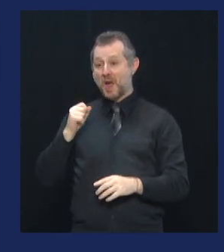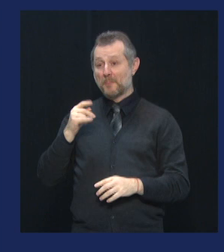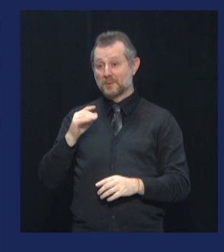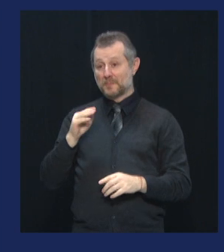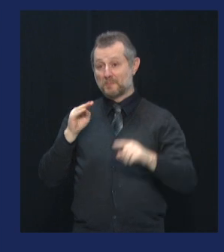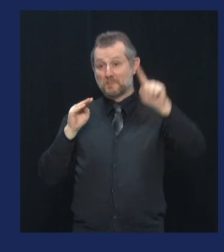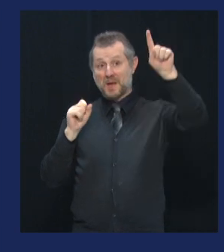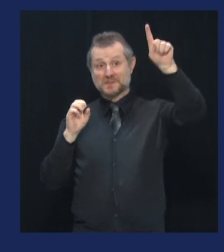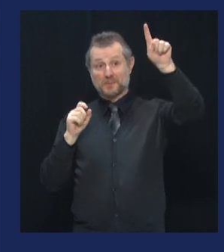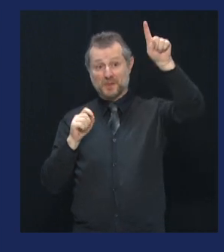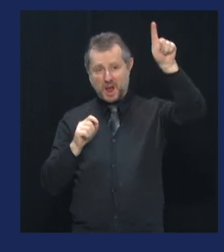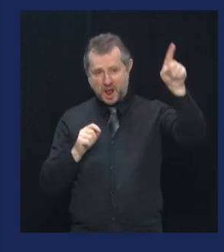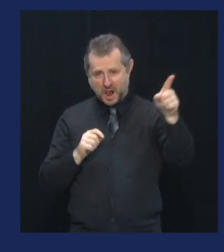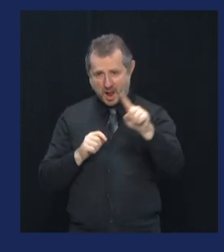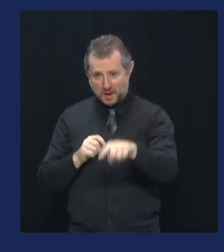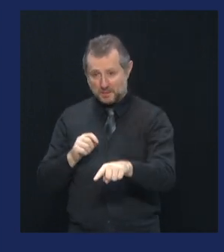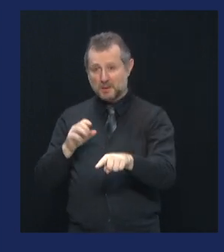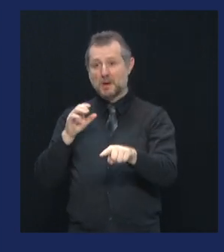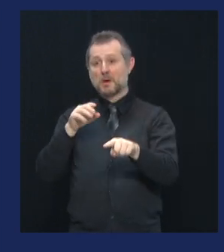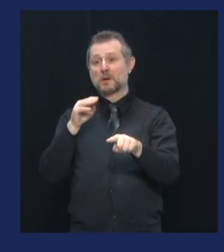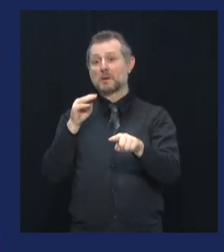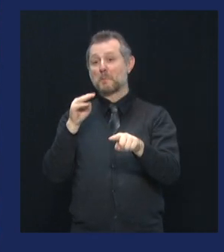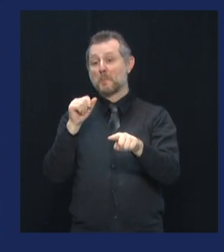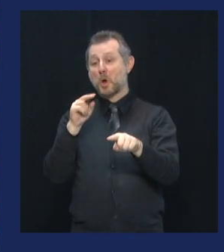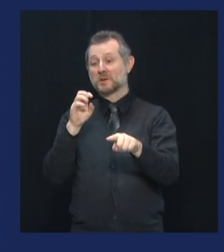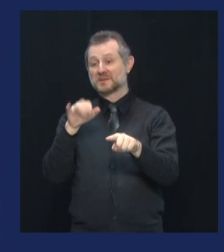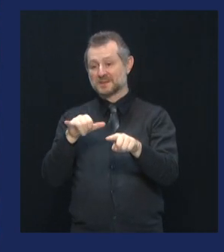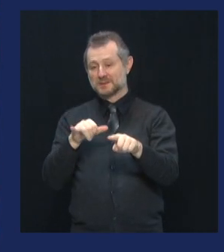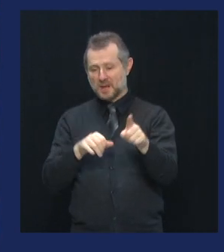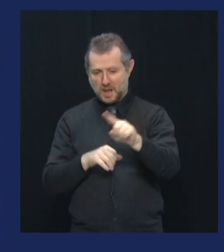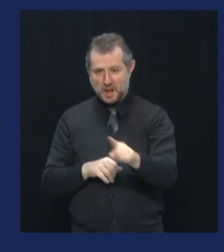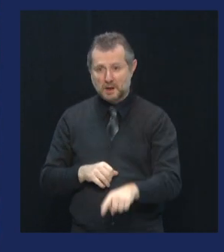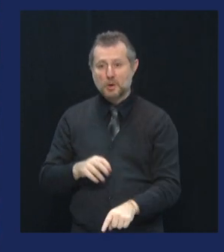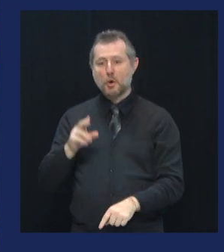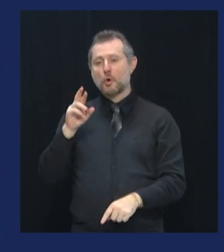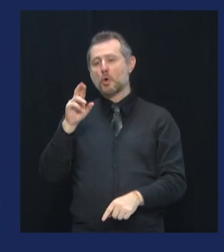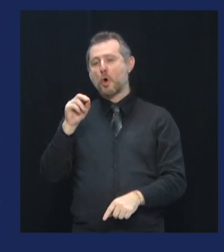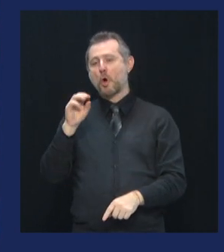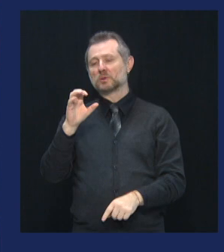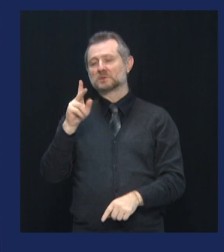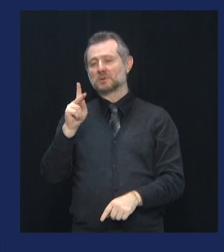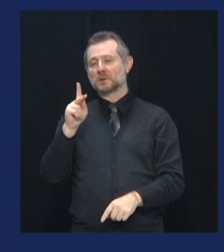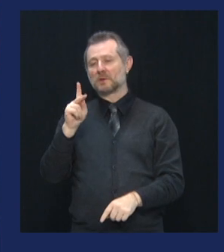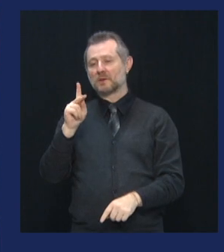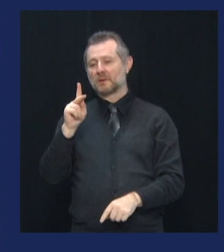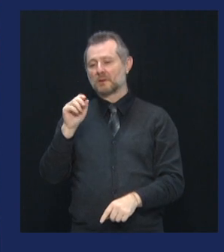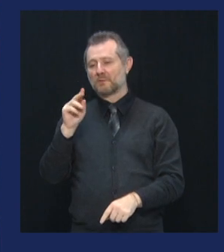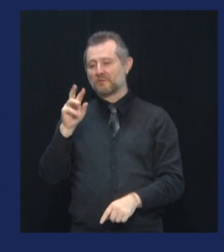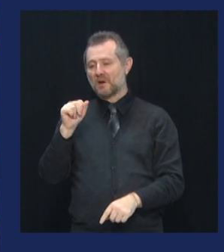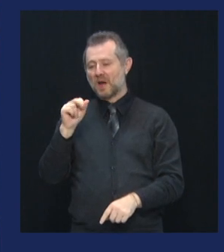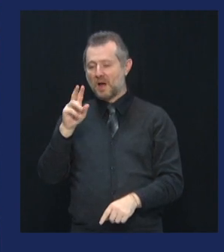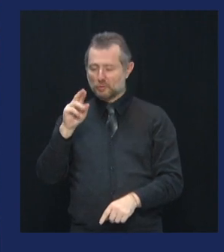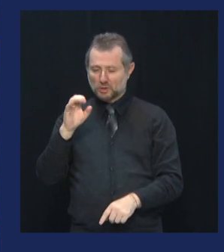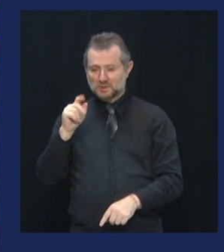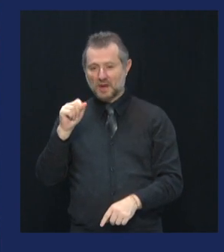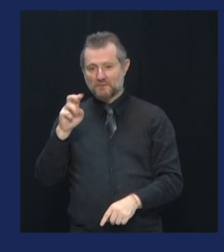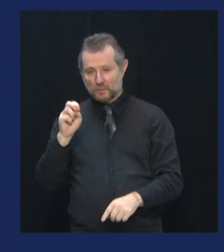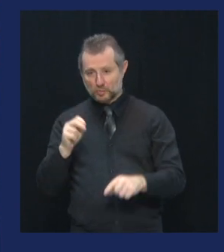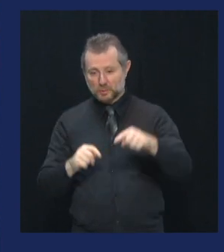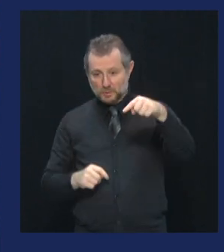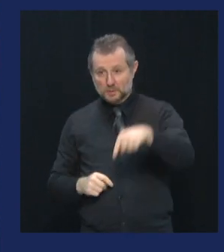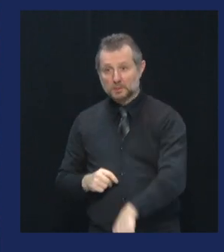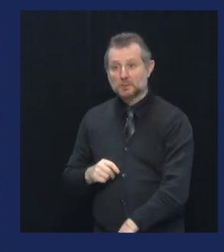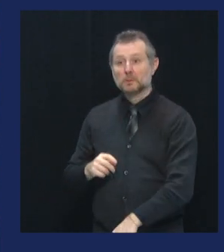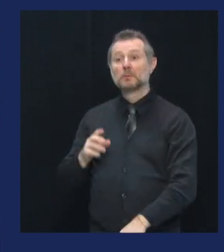Marcy to Rock Tavern in Orange County, and then build a new line underground to carry the power